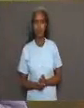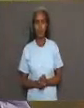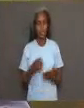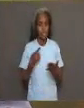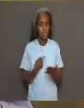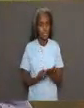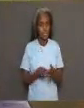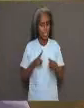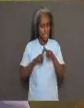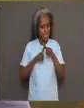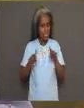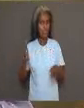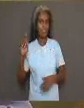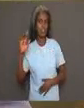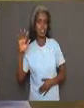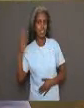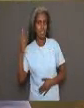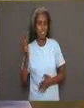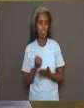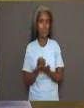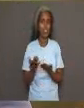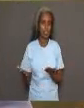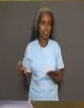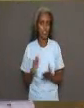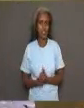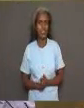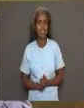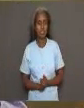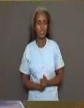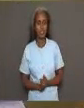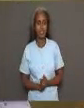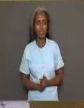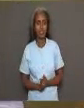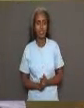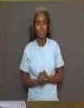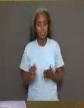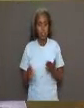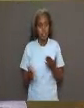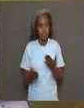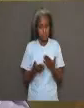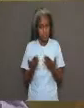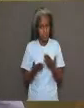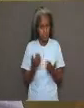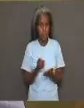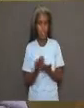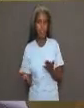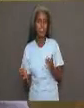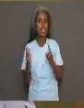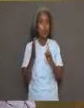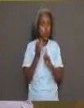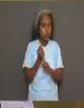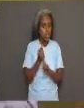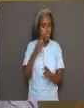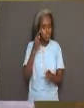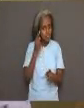There are different kinds of events. A simple event contains